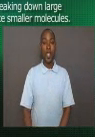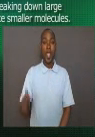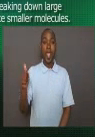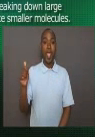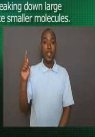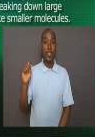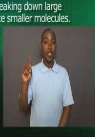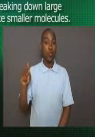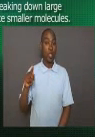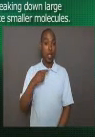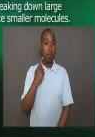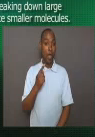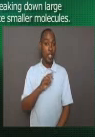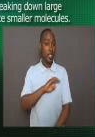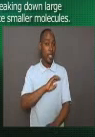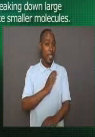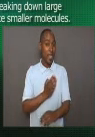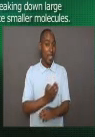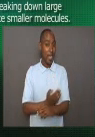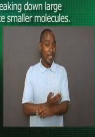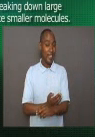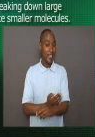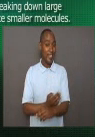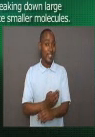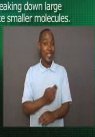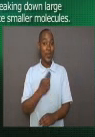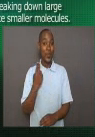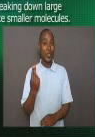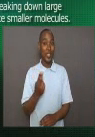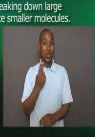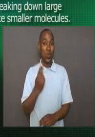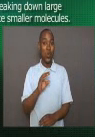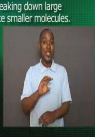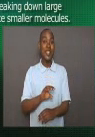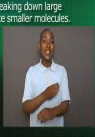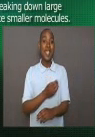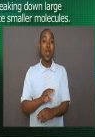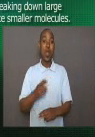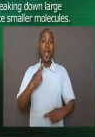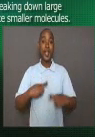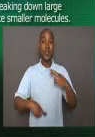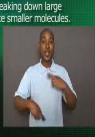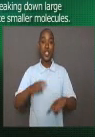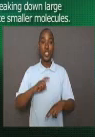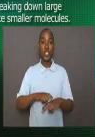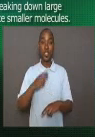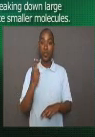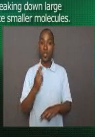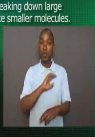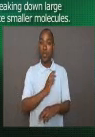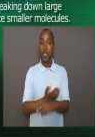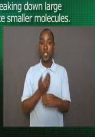ATP is energy that is used and created during cellular